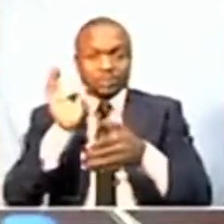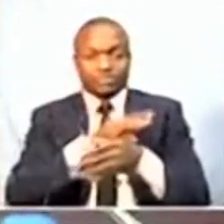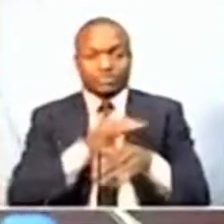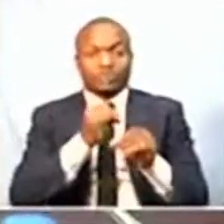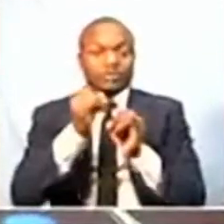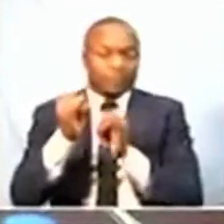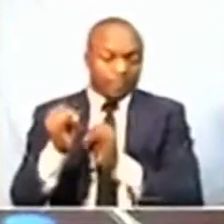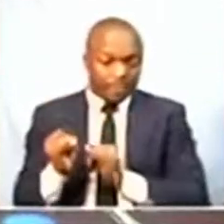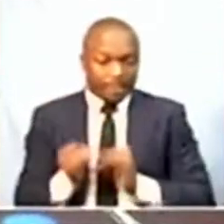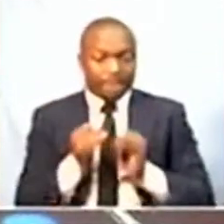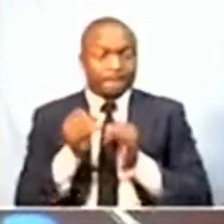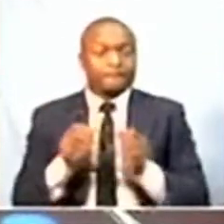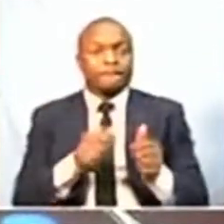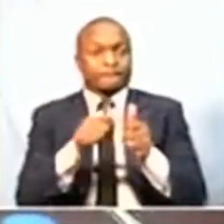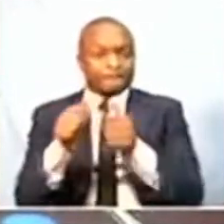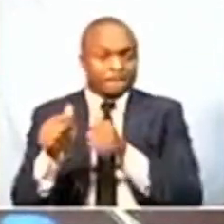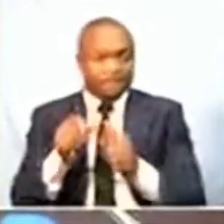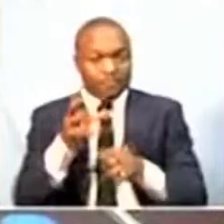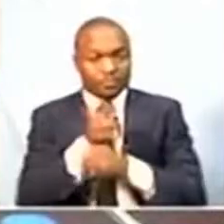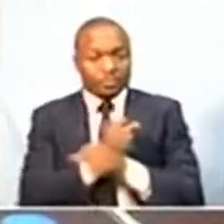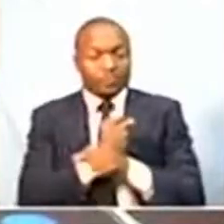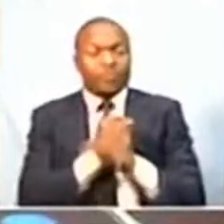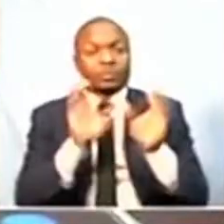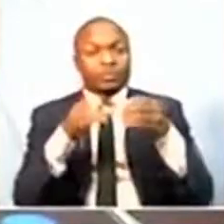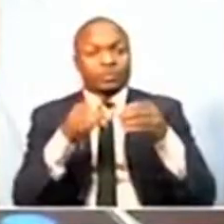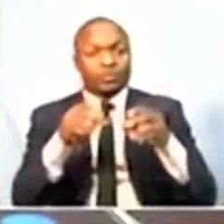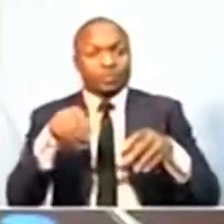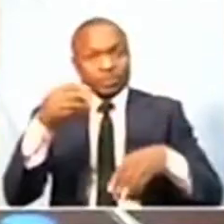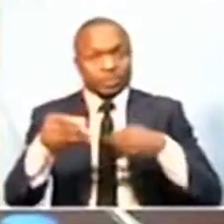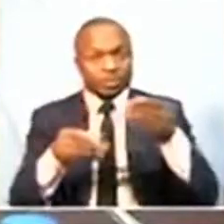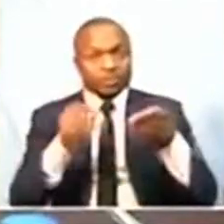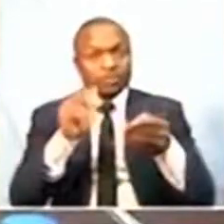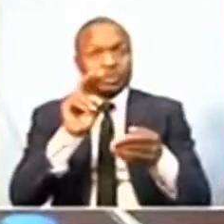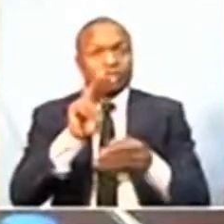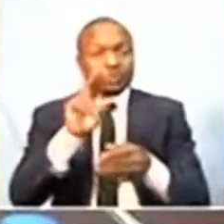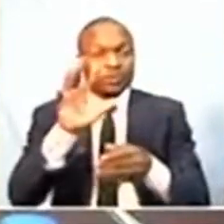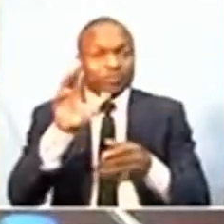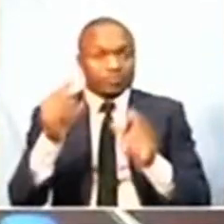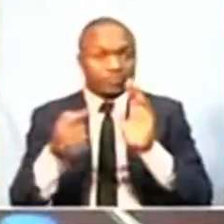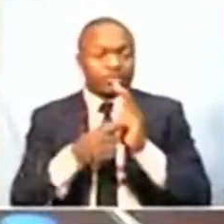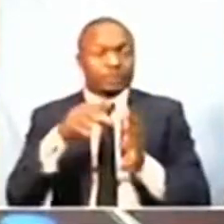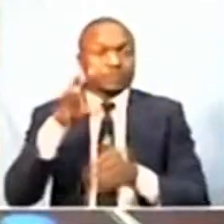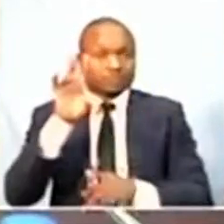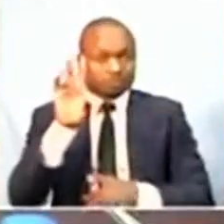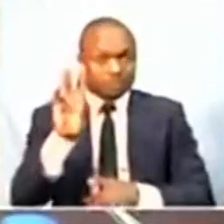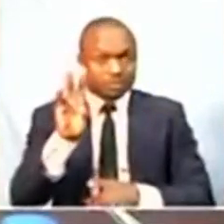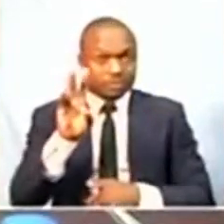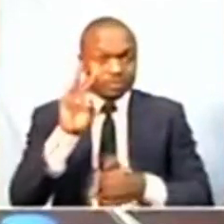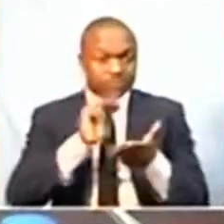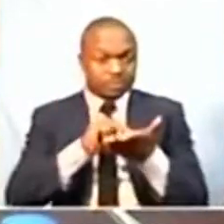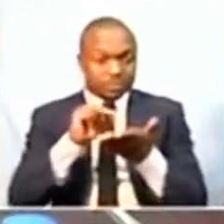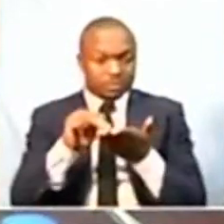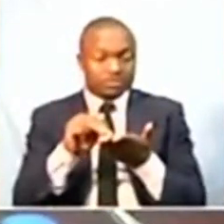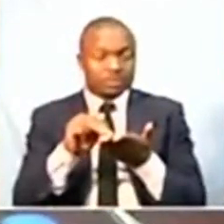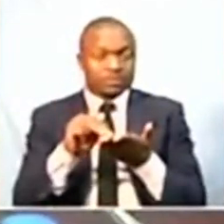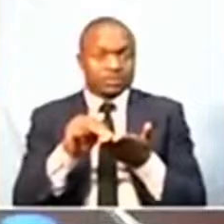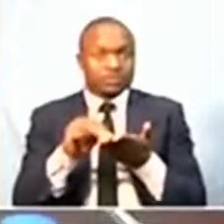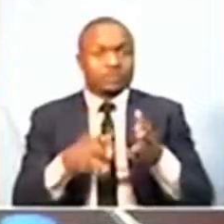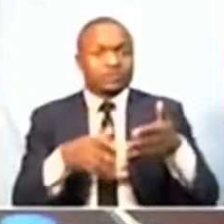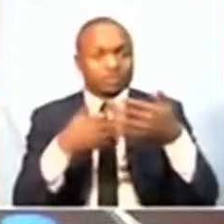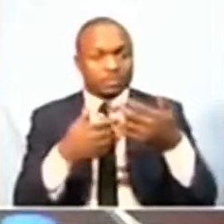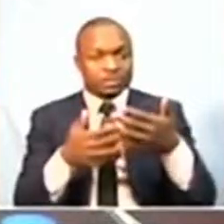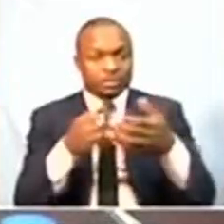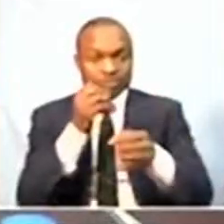implemented. Action taken, Council has since spent the 25.7 million, Chair, and documentation